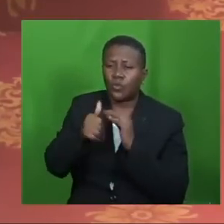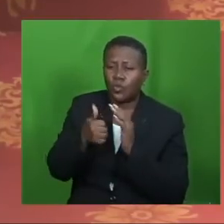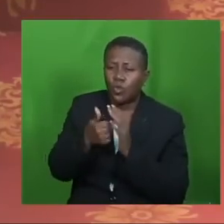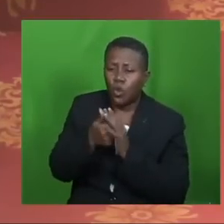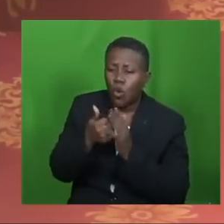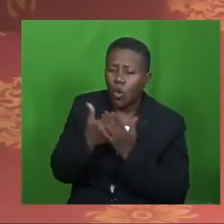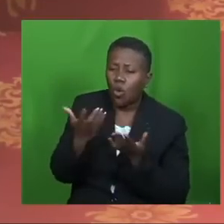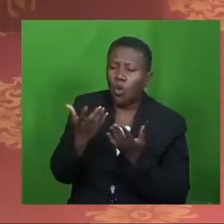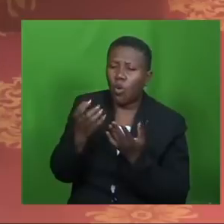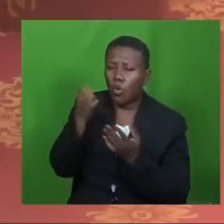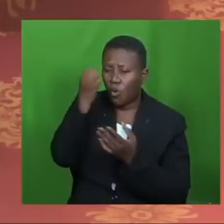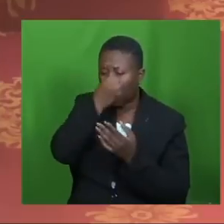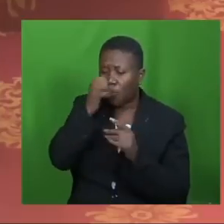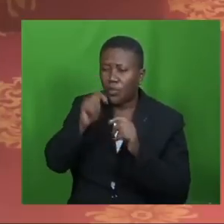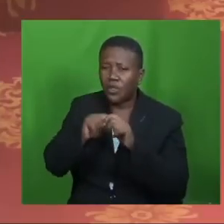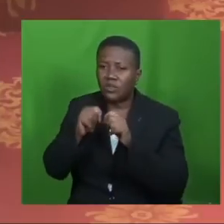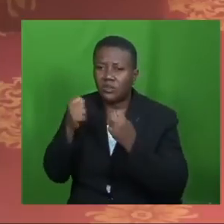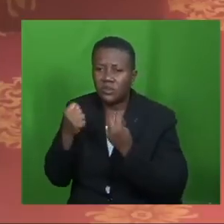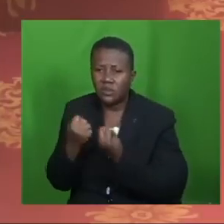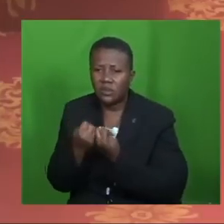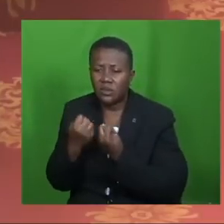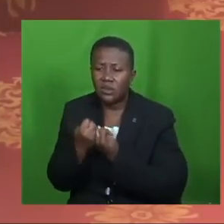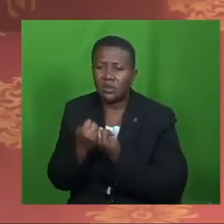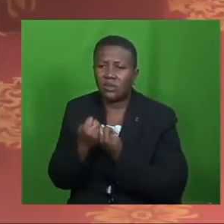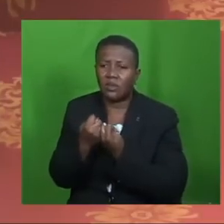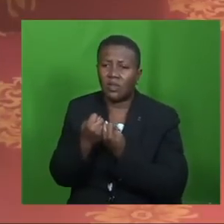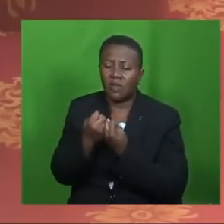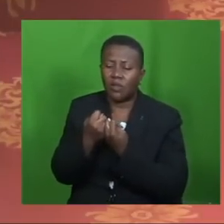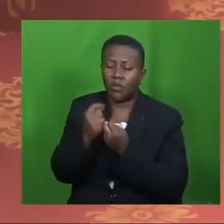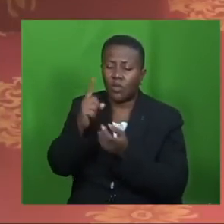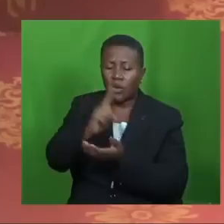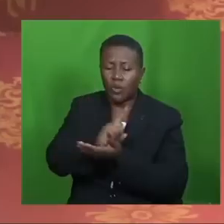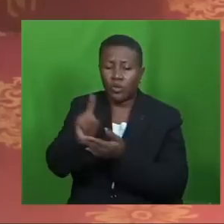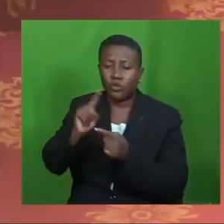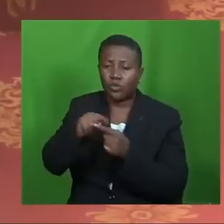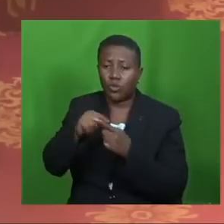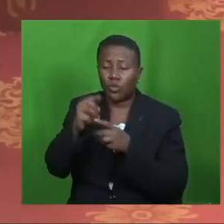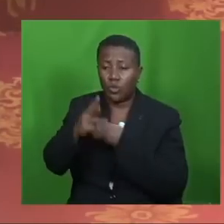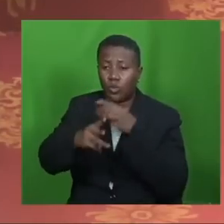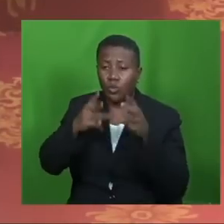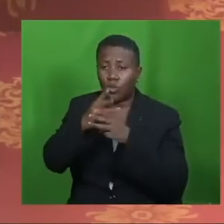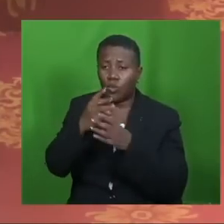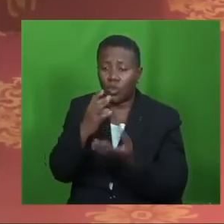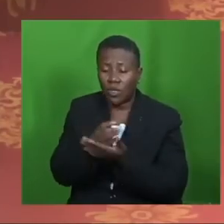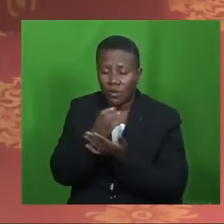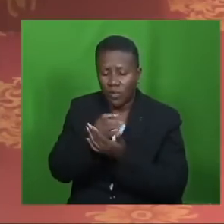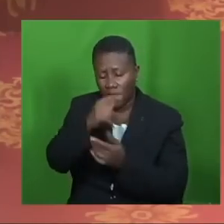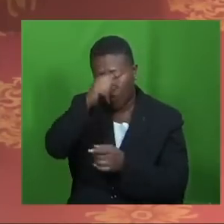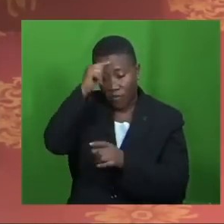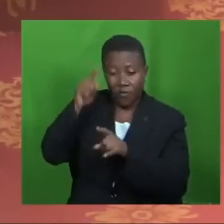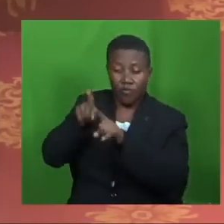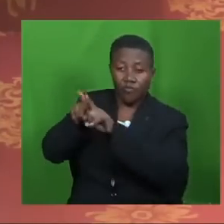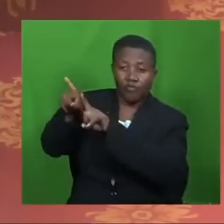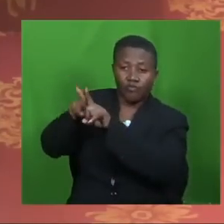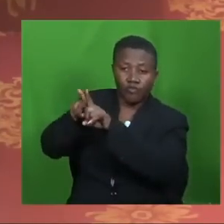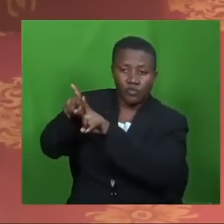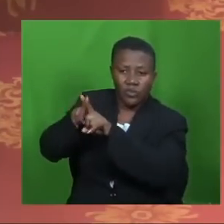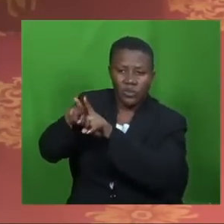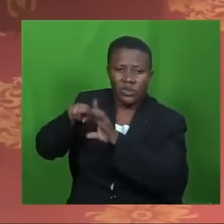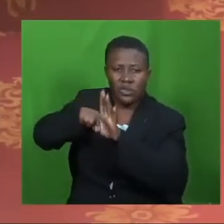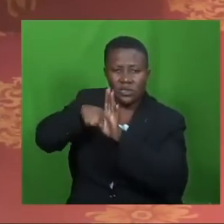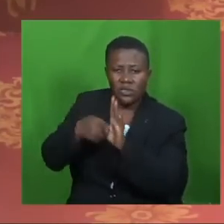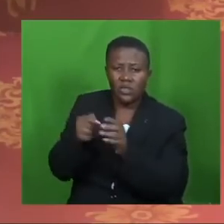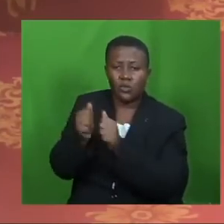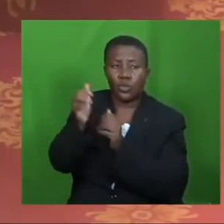leagues halting their league a week to the World Cup to pave way for the tournament, the Black Stars officially began their pre-tournament